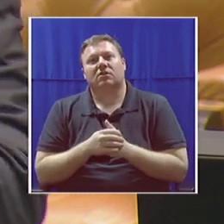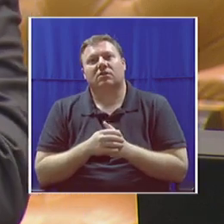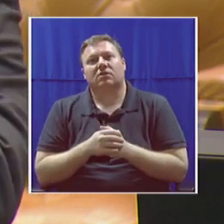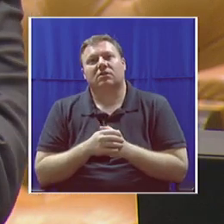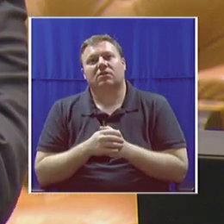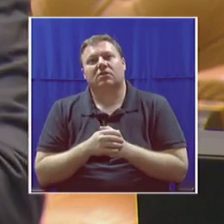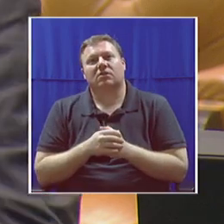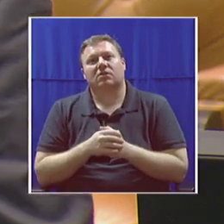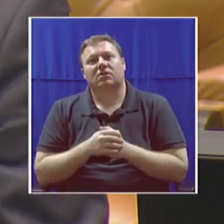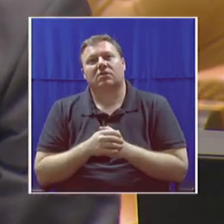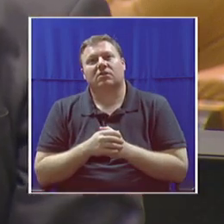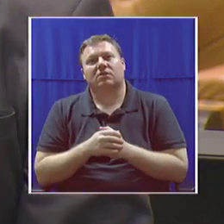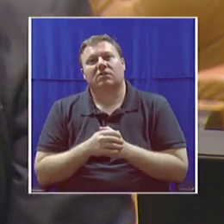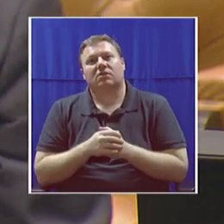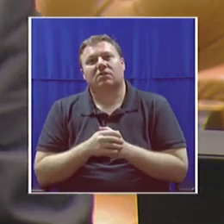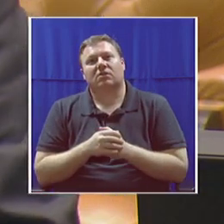the